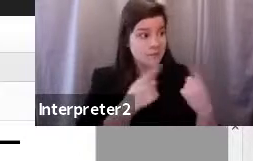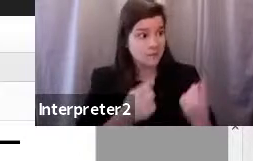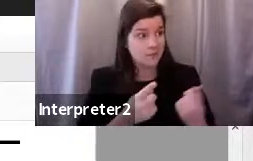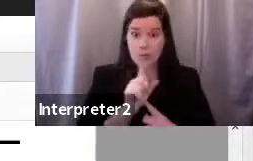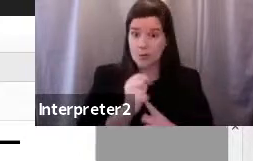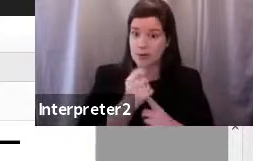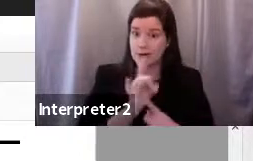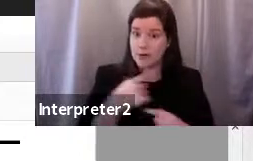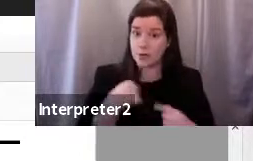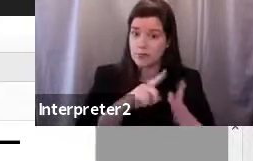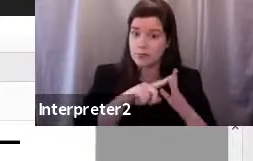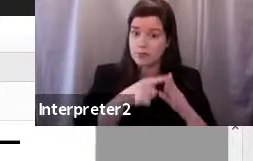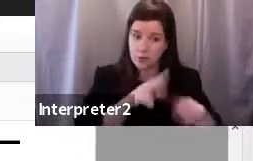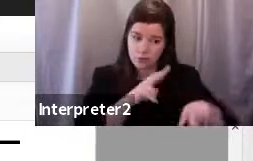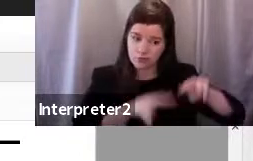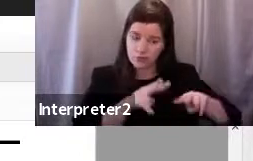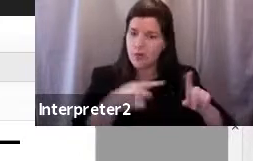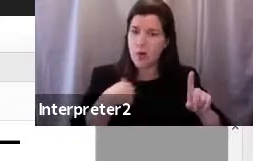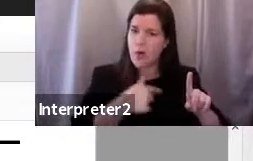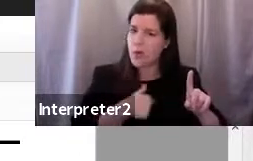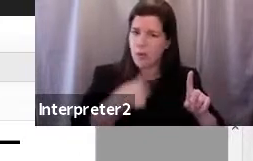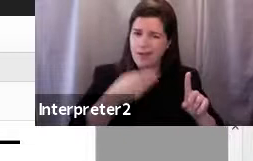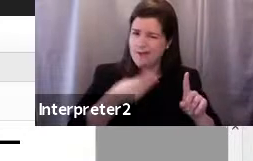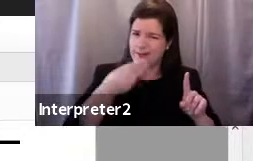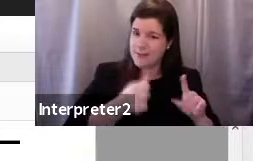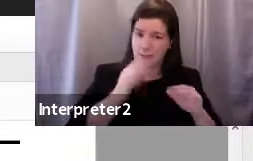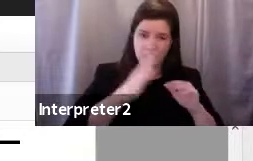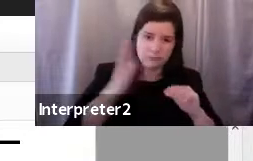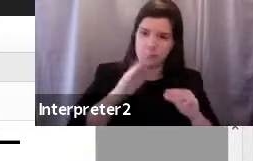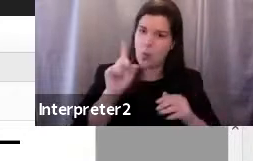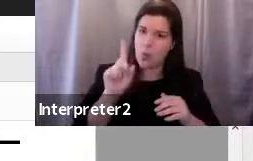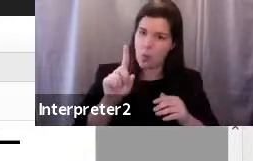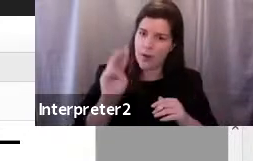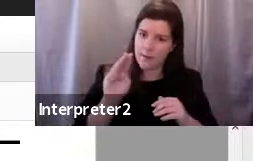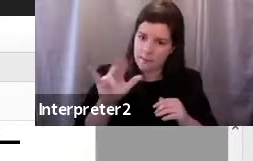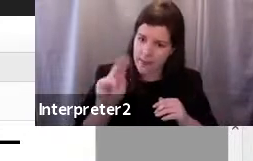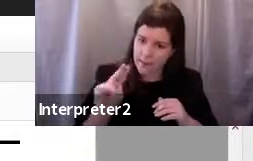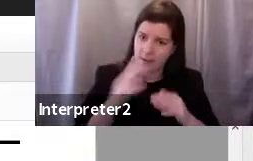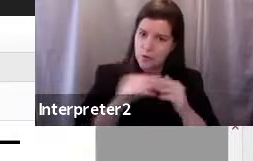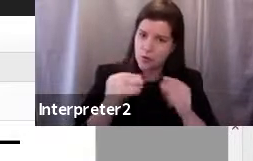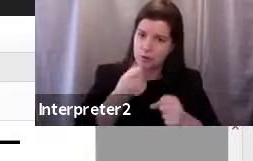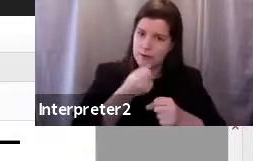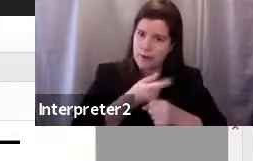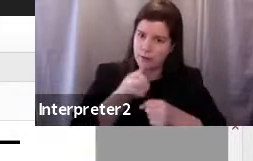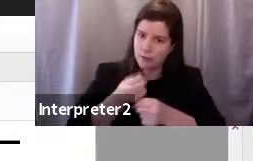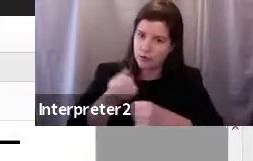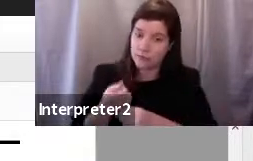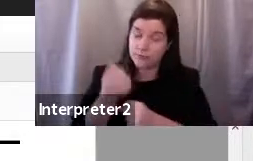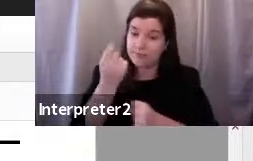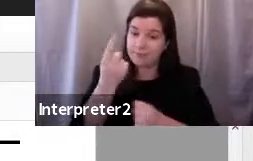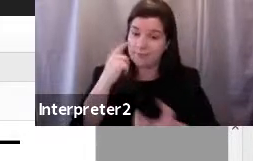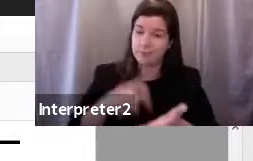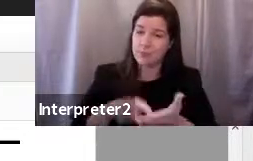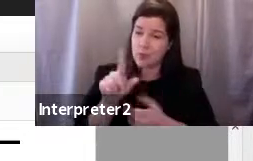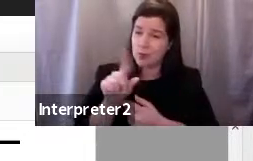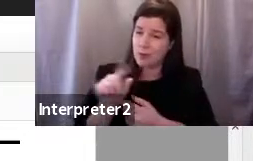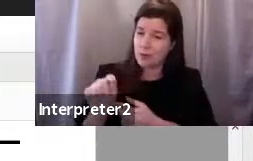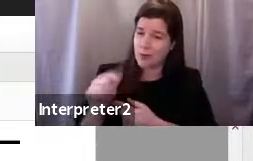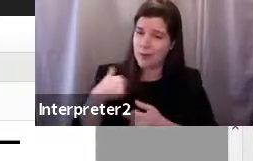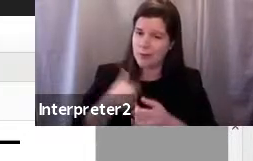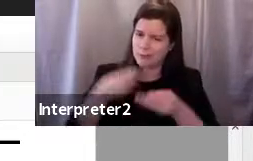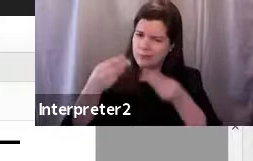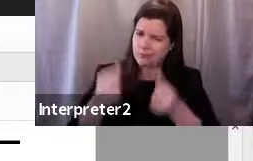the states never spent less than $1 million on sign language interpreting services in a year. And in fiscal 2020, the state spent close